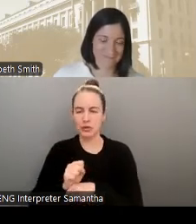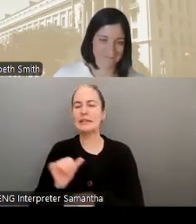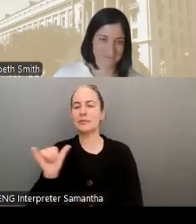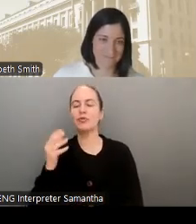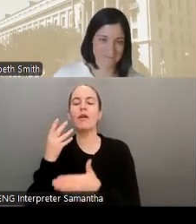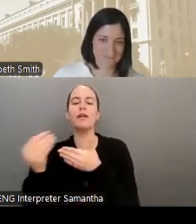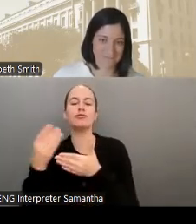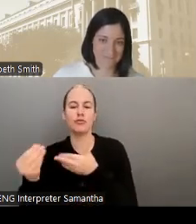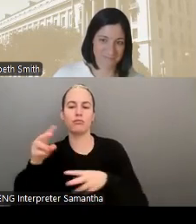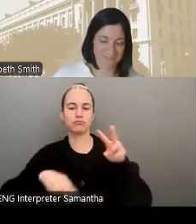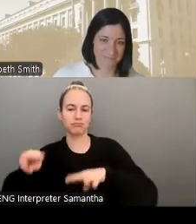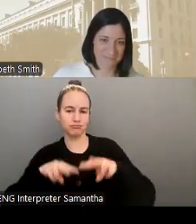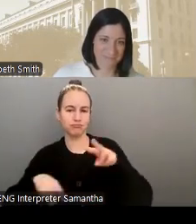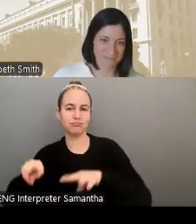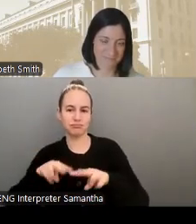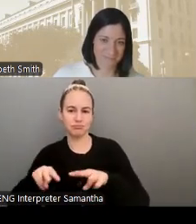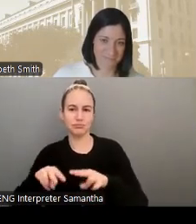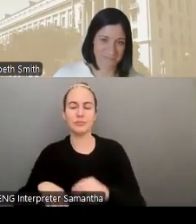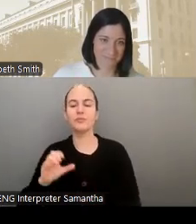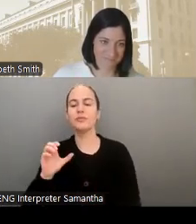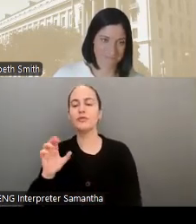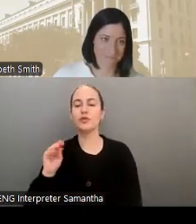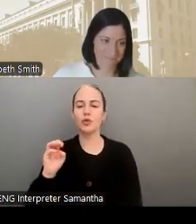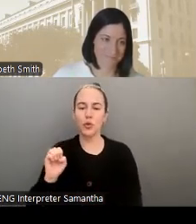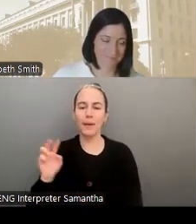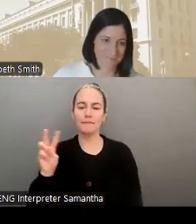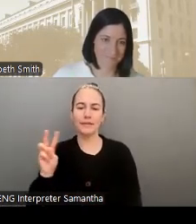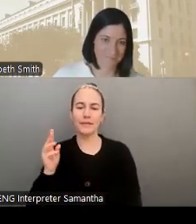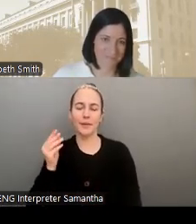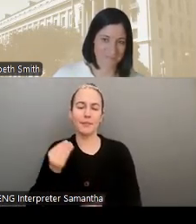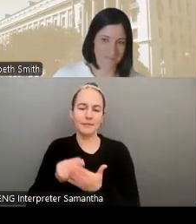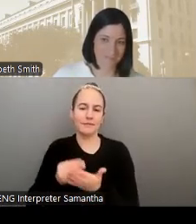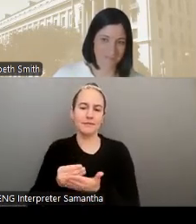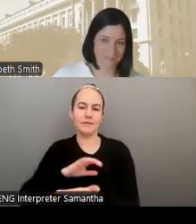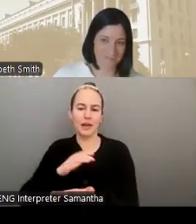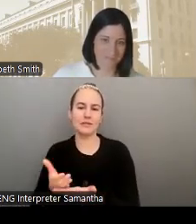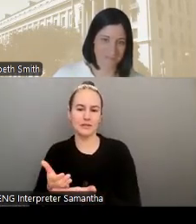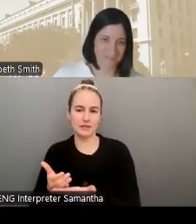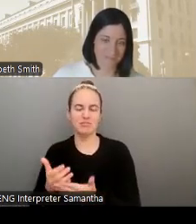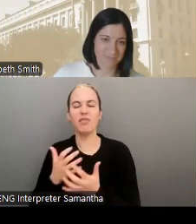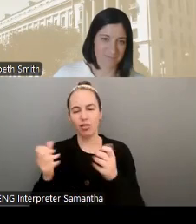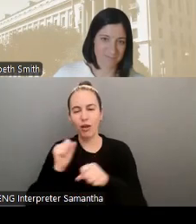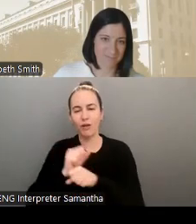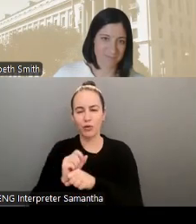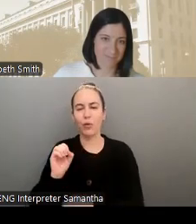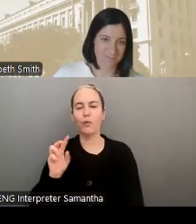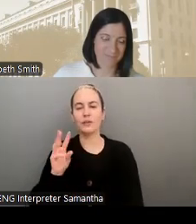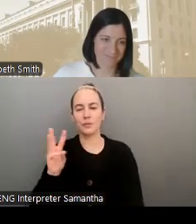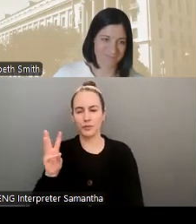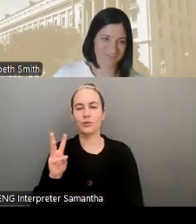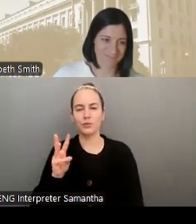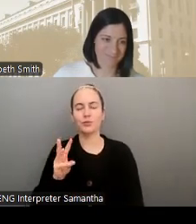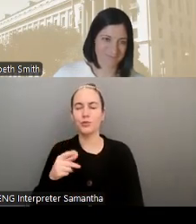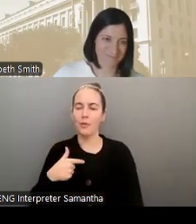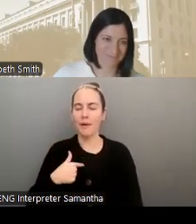and crime victims fund specifically, but we've done a bunch in the OVW space, and I'm looking forward to explaining this process to